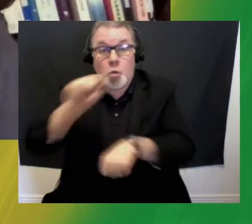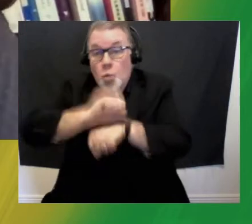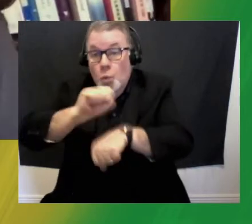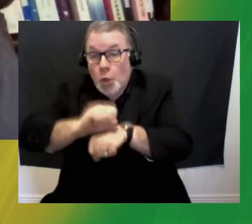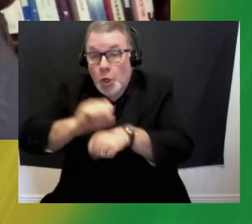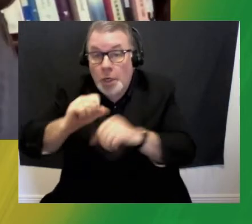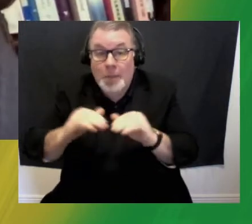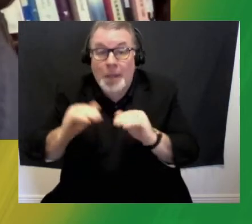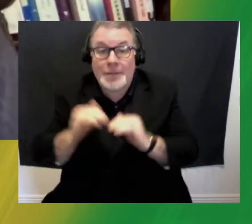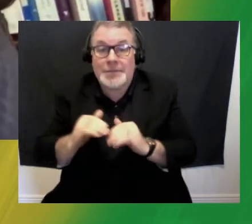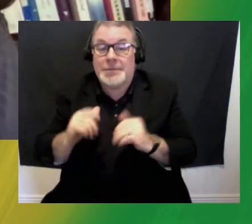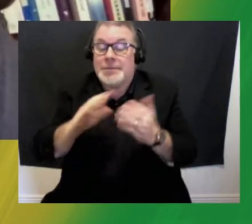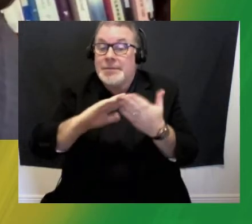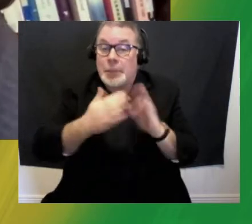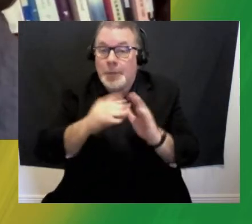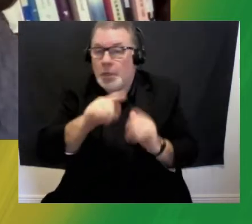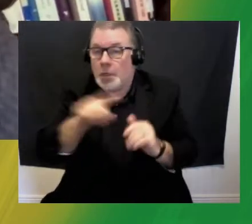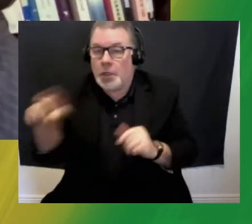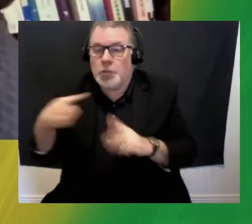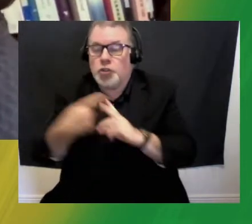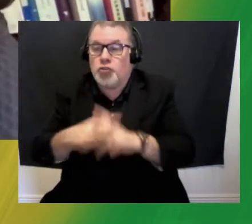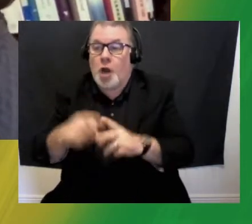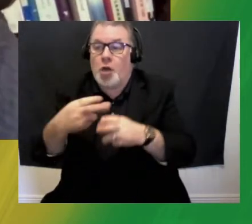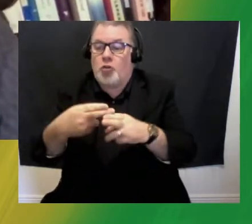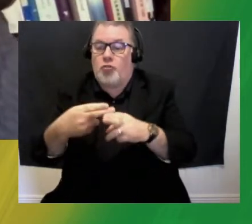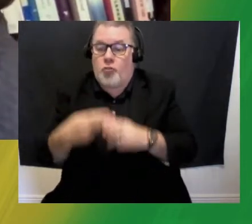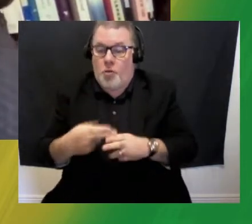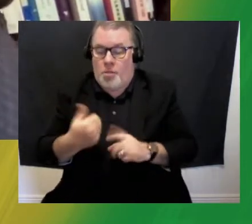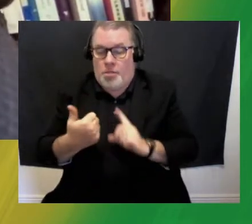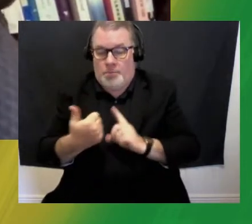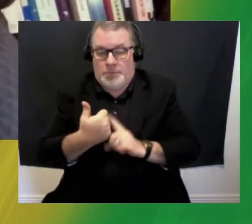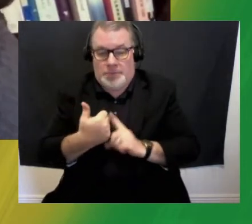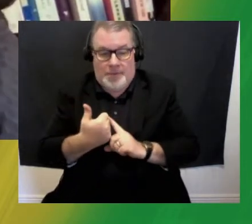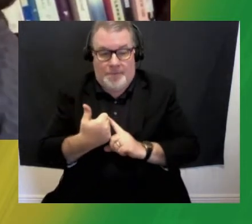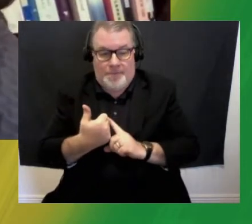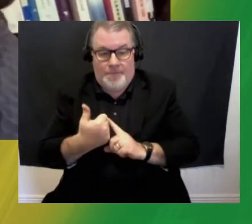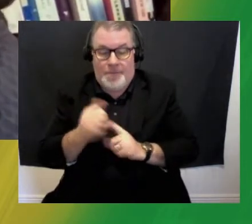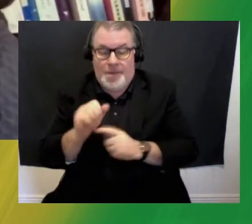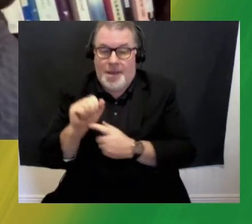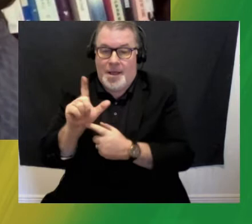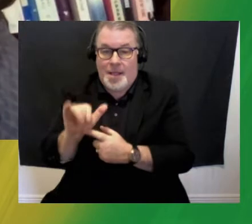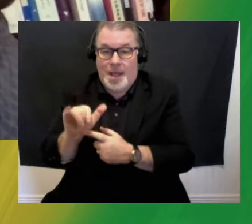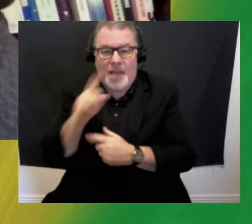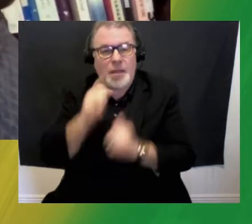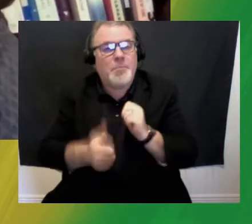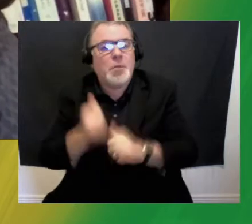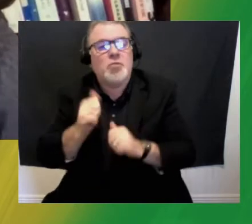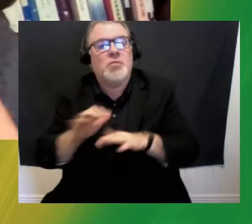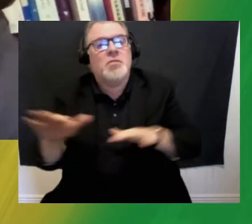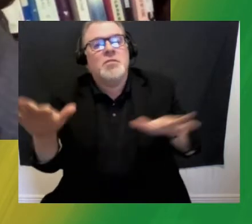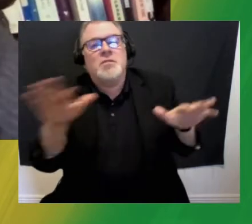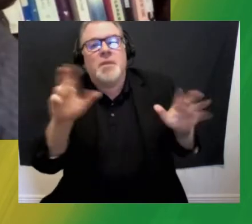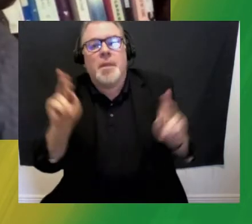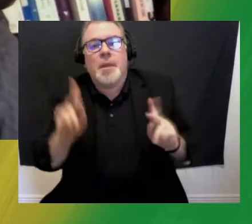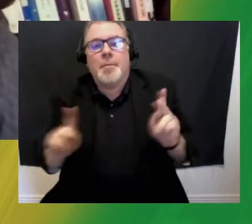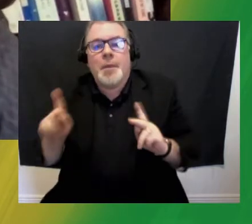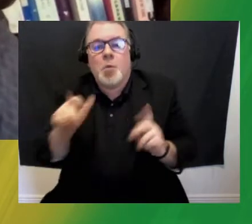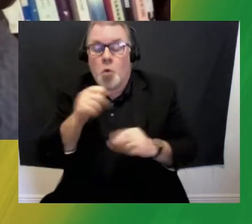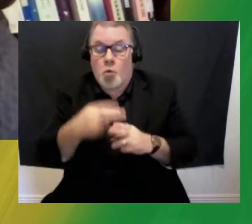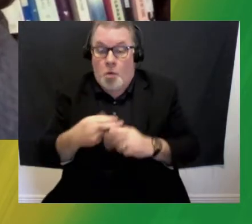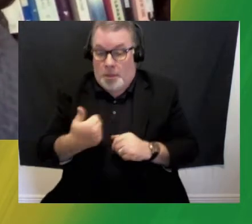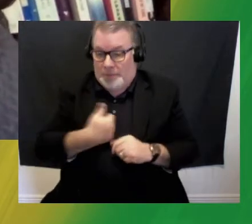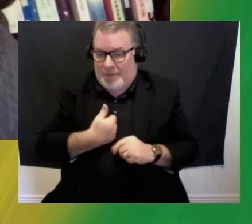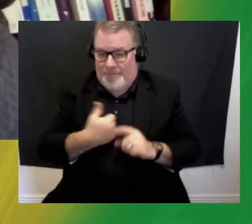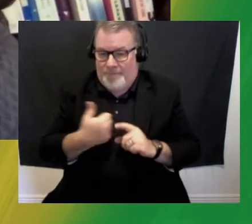and began to call themselves allies. And I think for the most part, the vast majority of the people who called themselves that